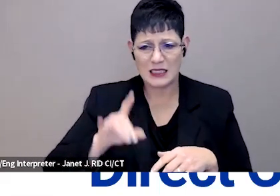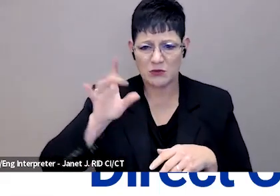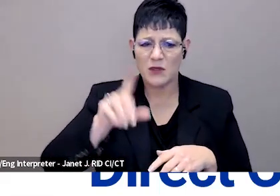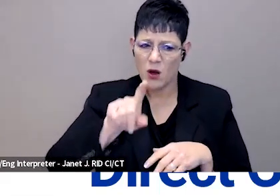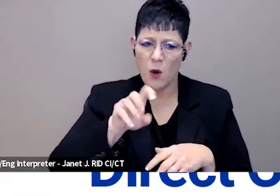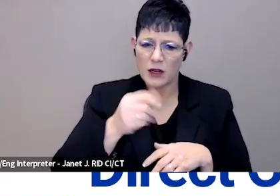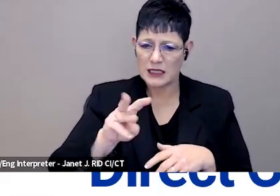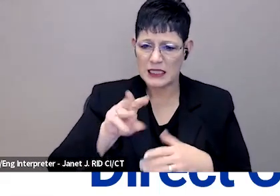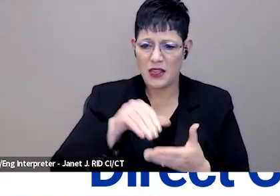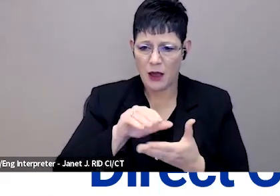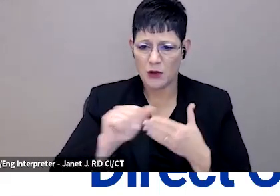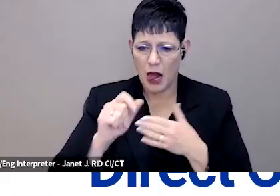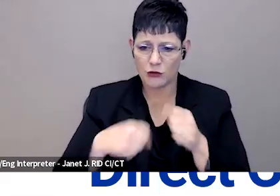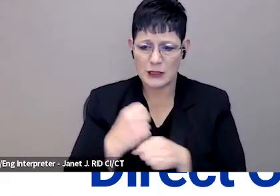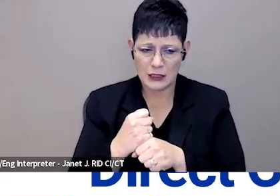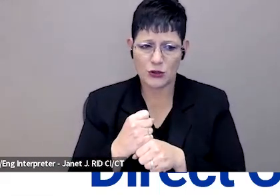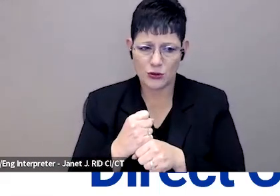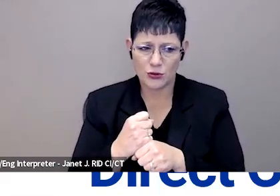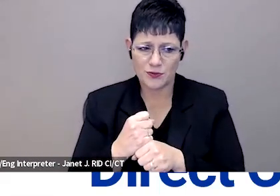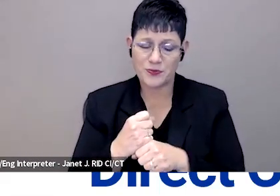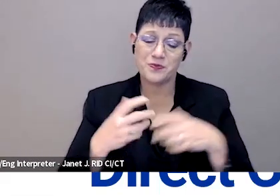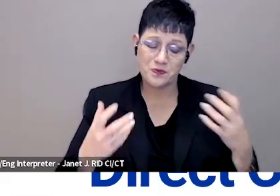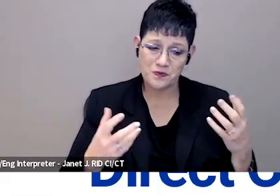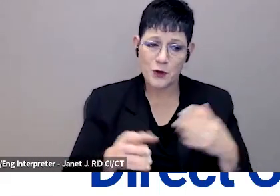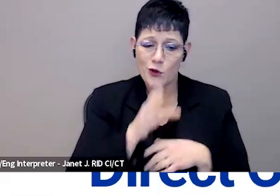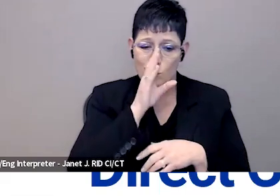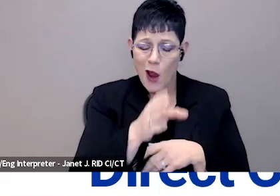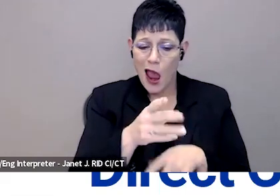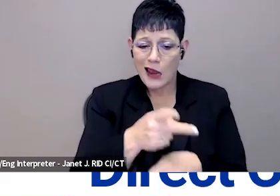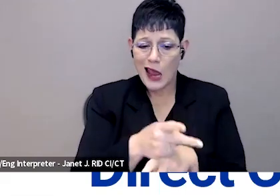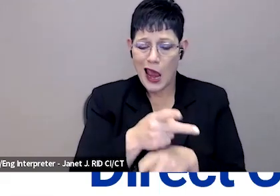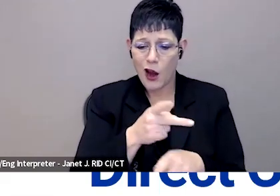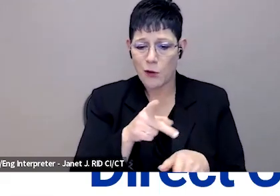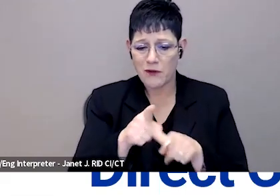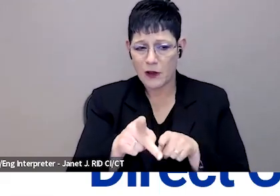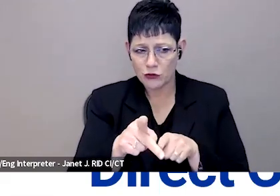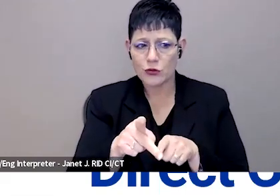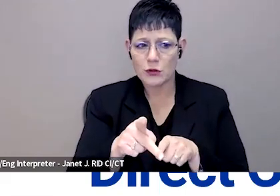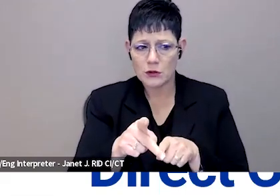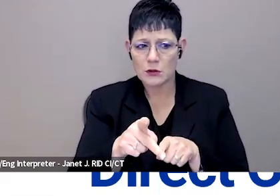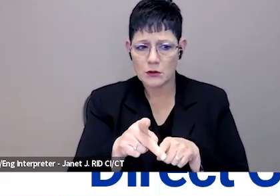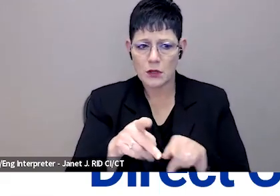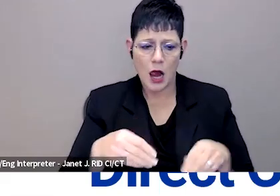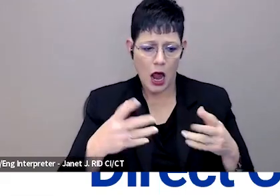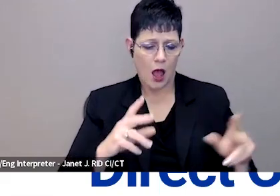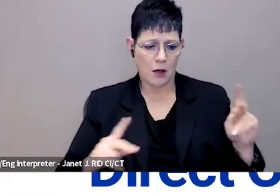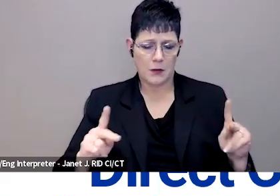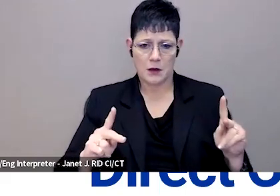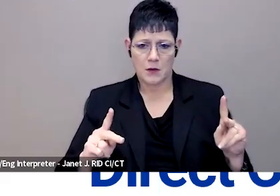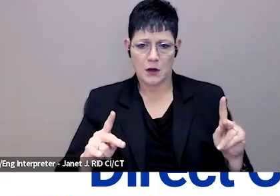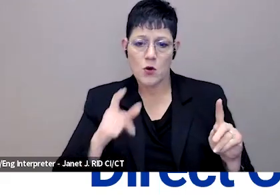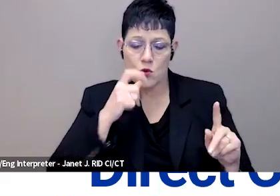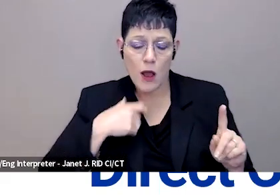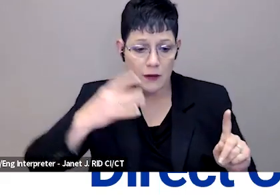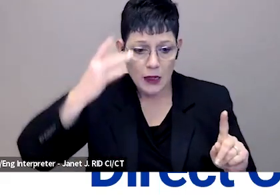also know that direct support professionals, as one segment of the direct care workforce, enable individuals with intellectual